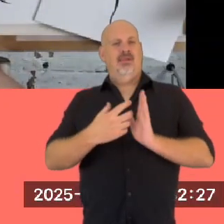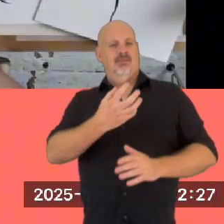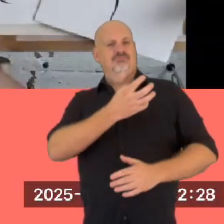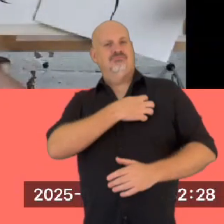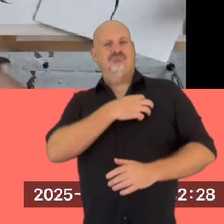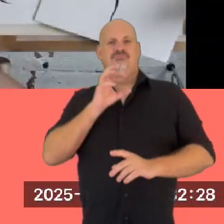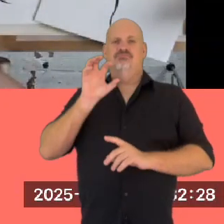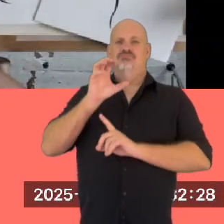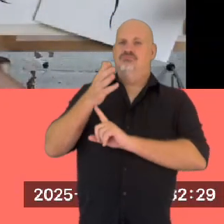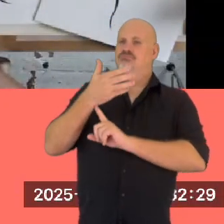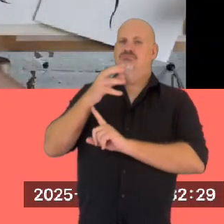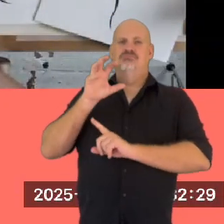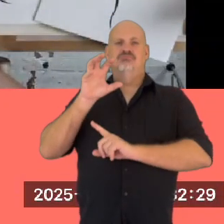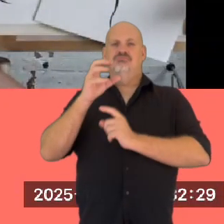sort of